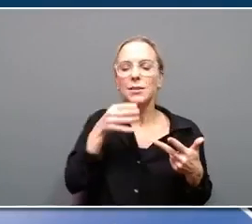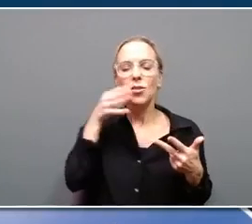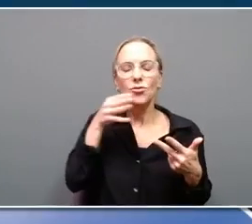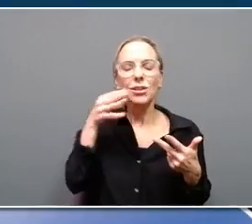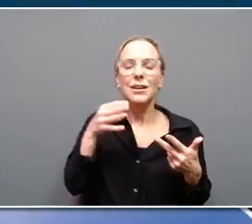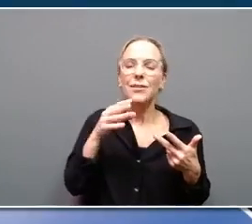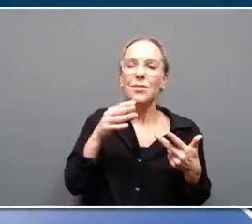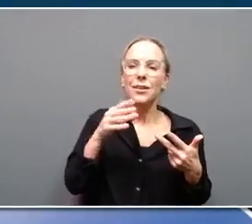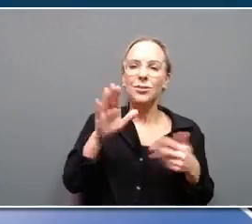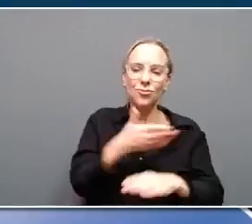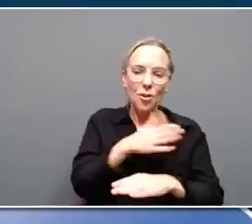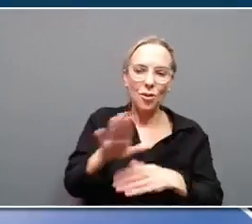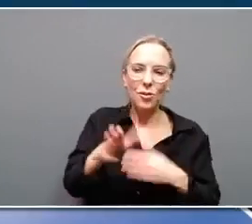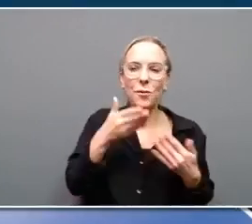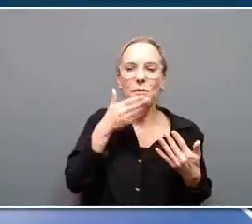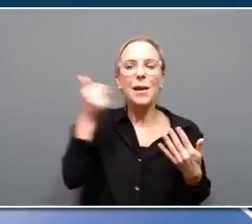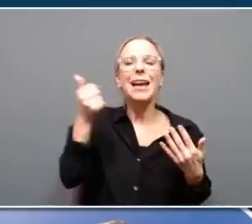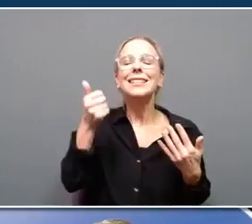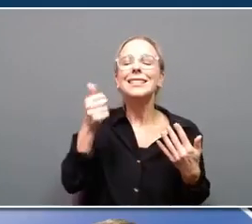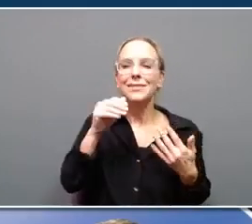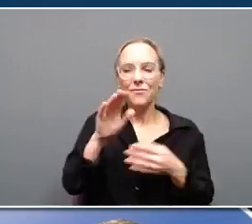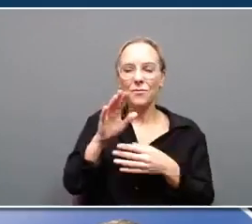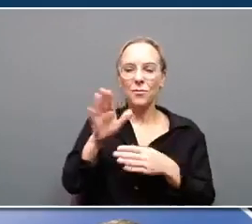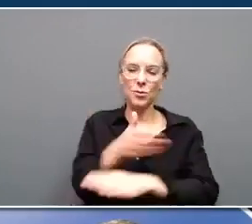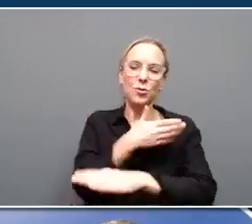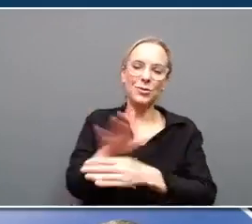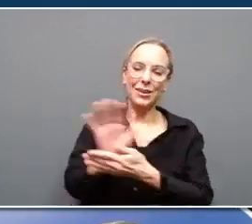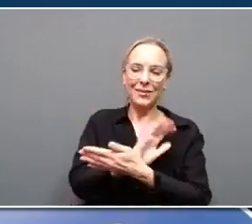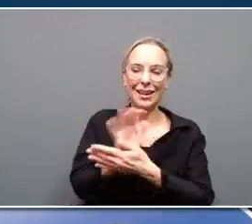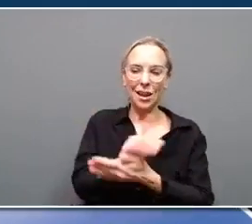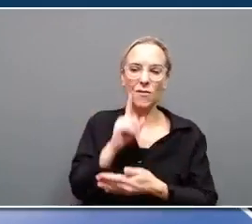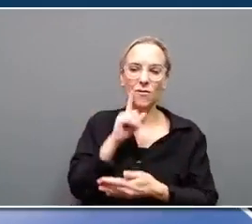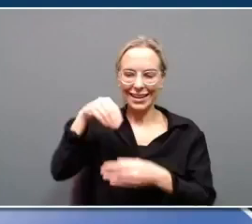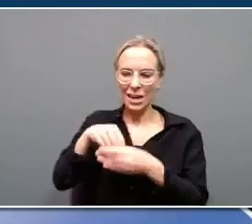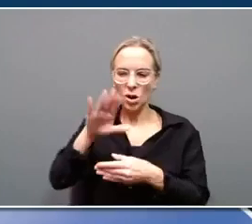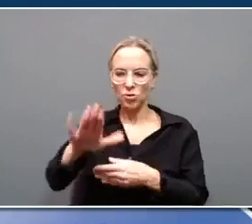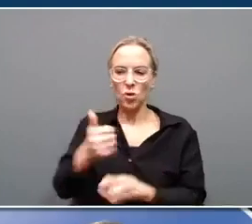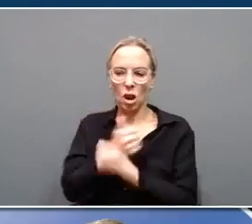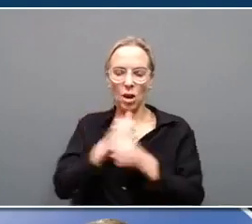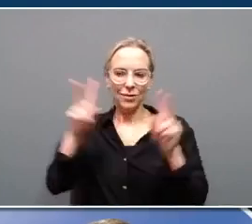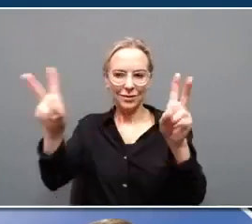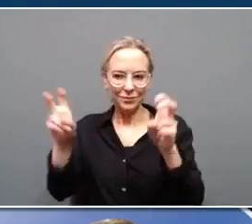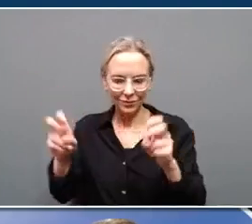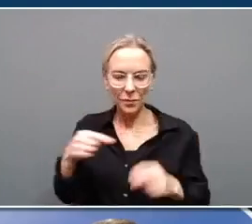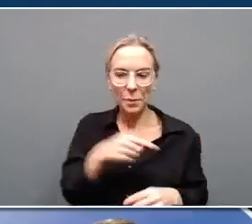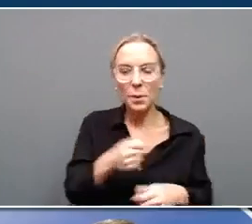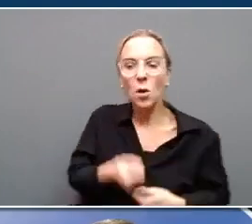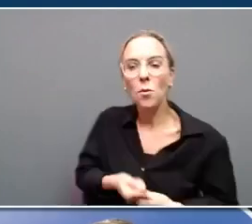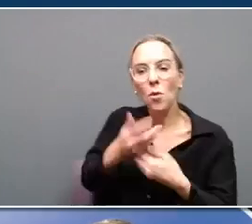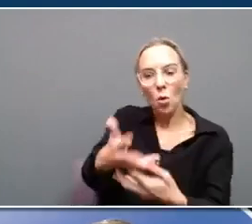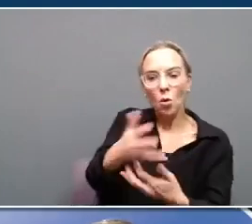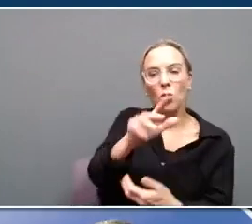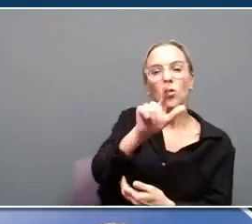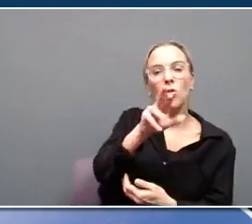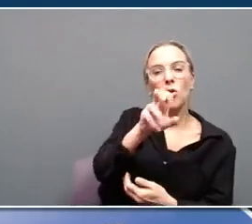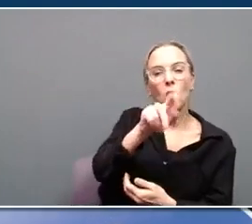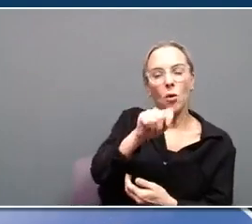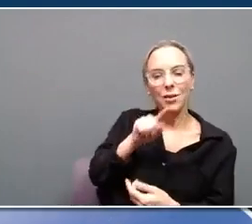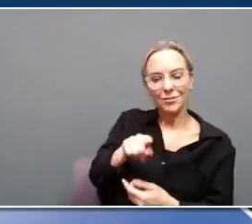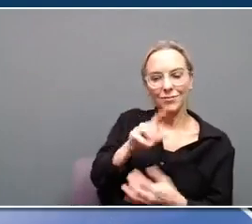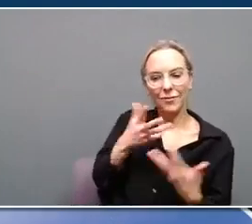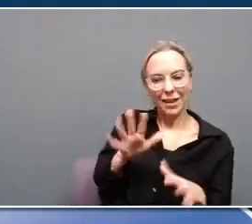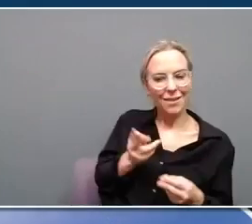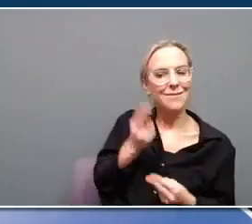his song, In Your Love. For that video, our own Poet Laureate, Silas House, was also nominated as a